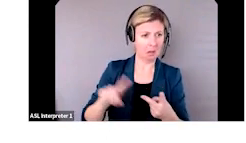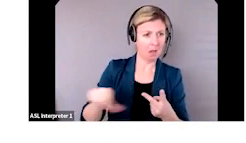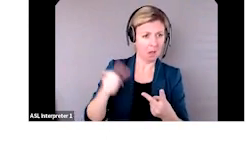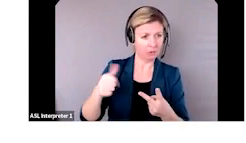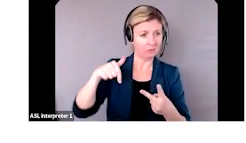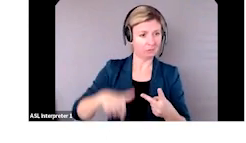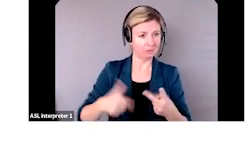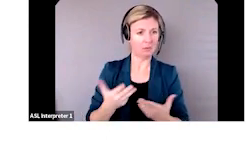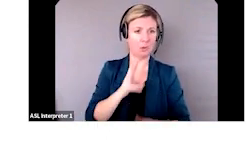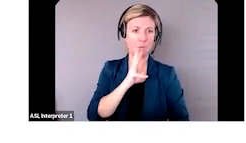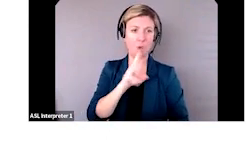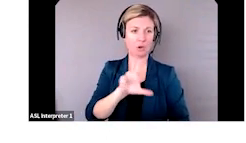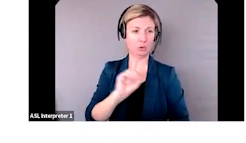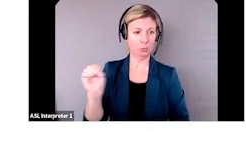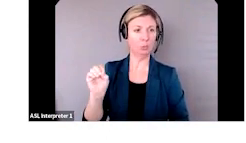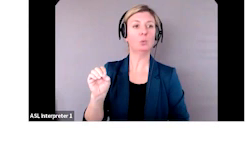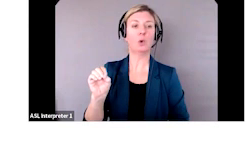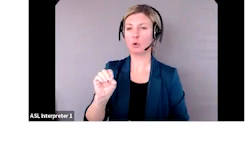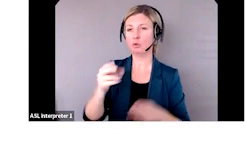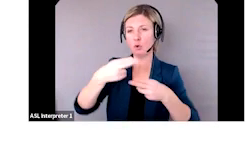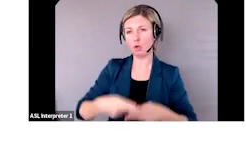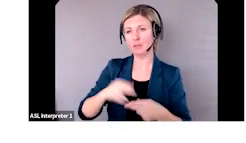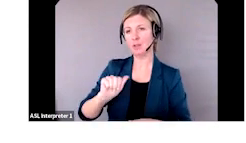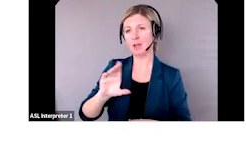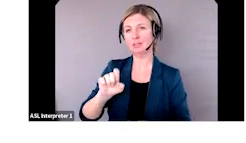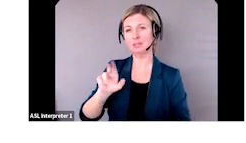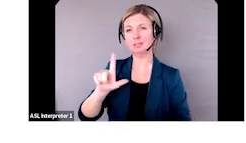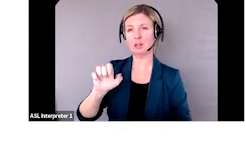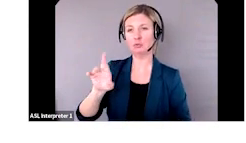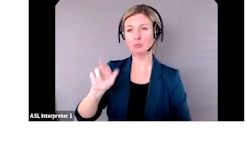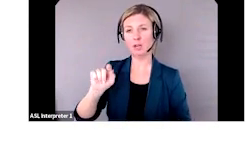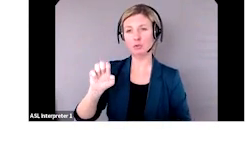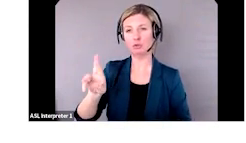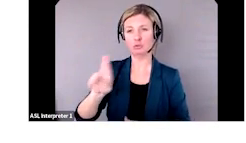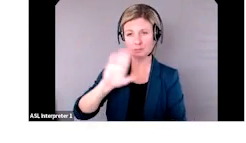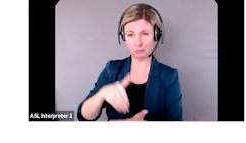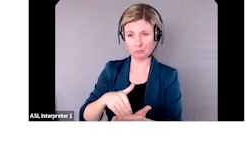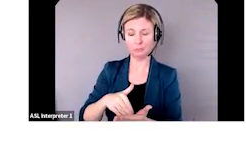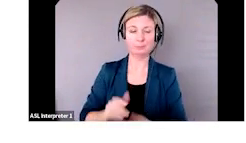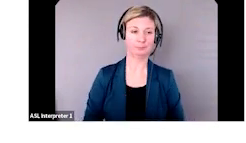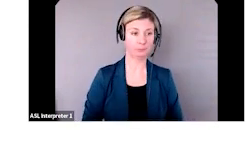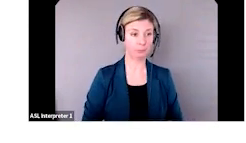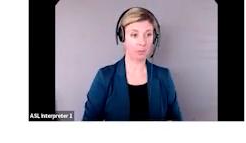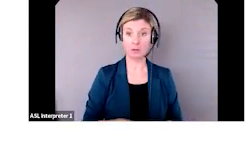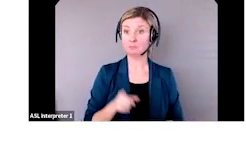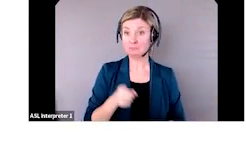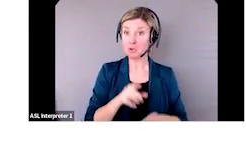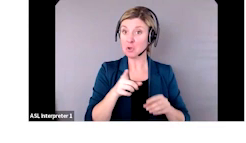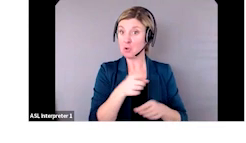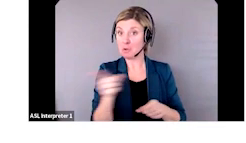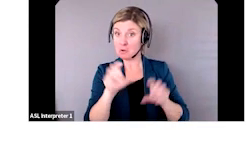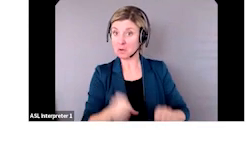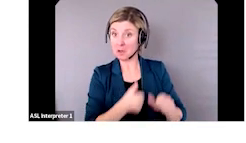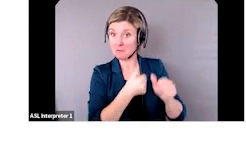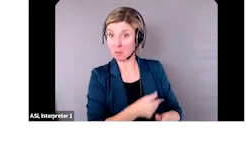Don on LinkedIn and follow Beacon Commerce on LinkedIn, Instagram, and Facebook. Should you have any questions for